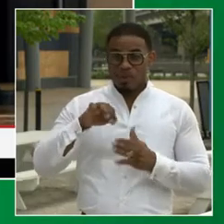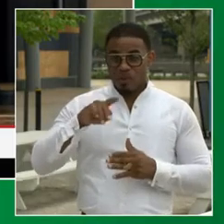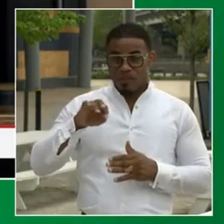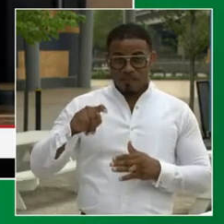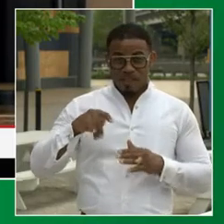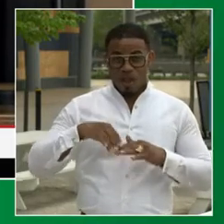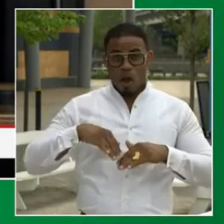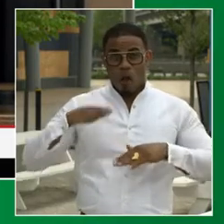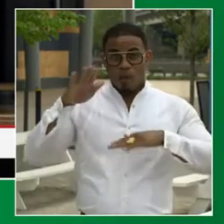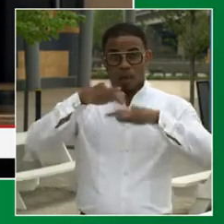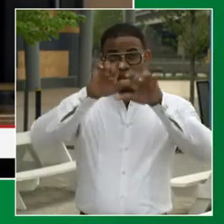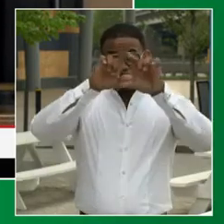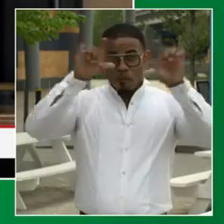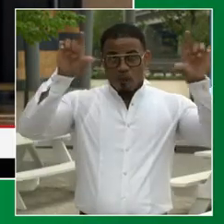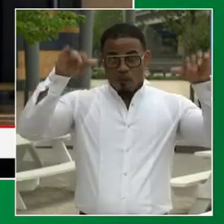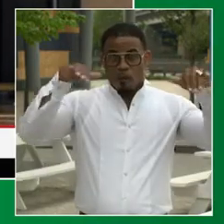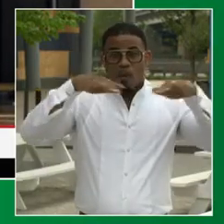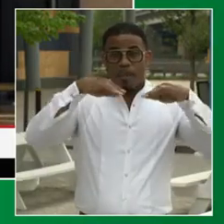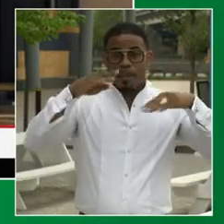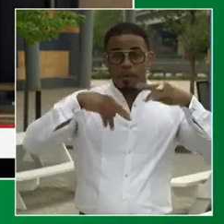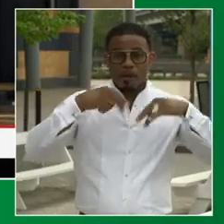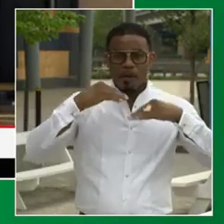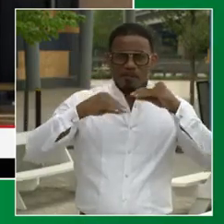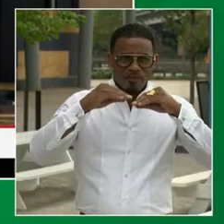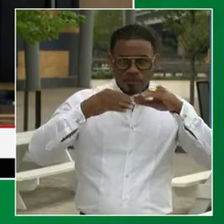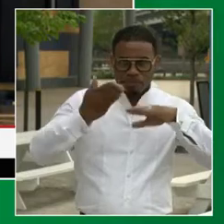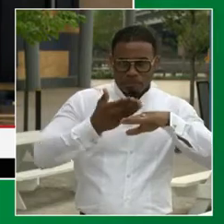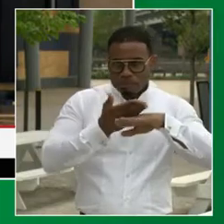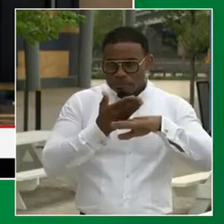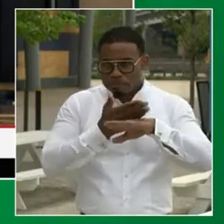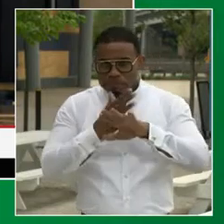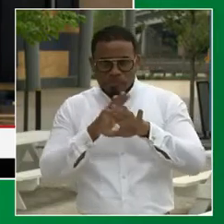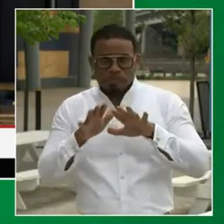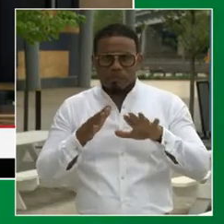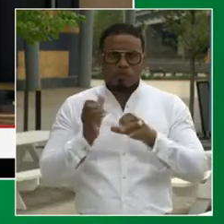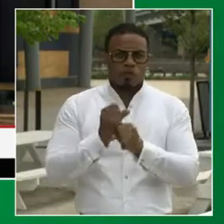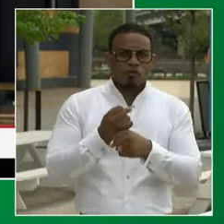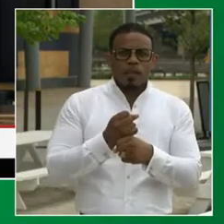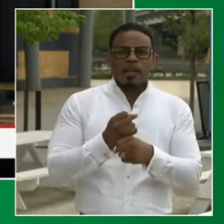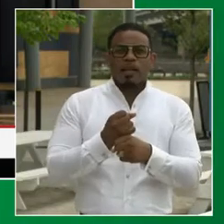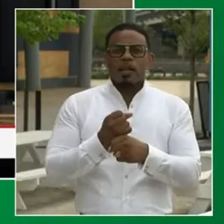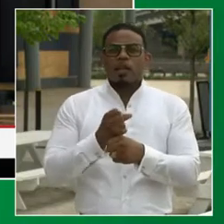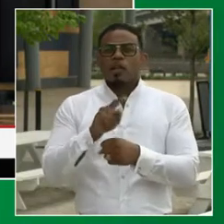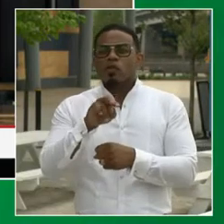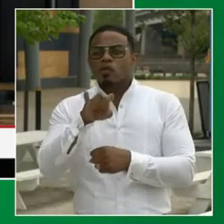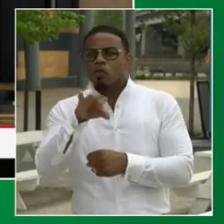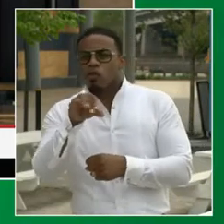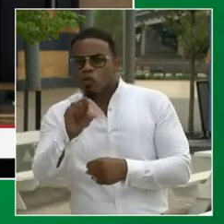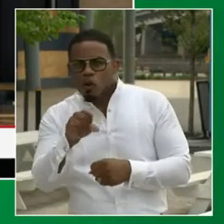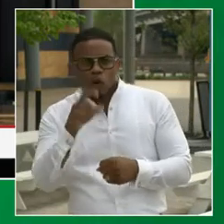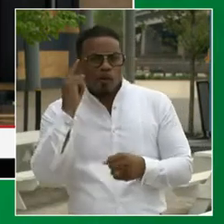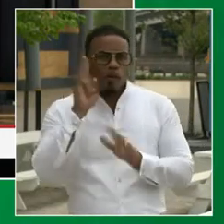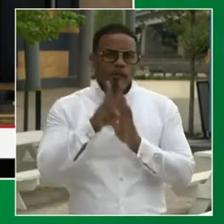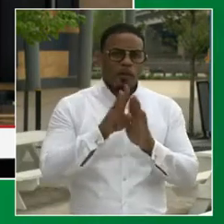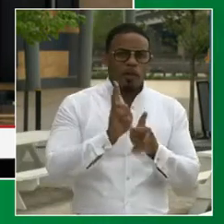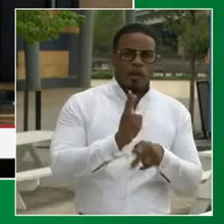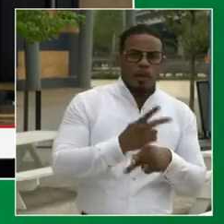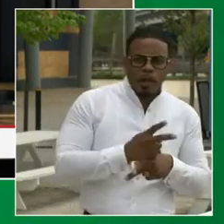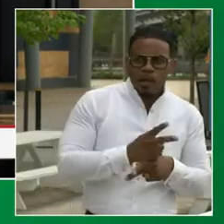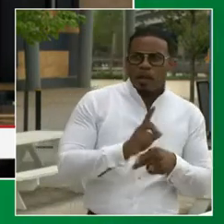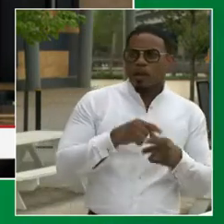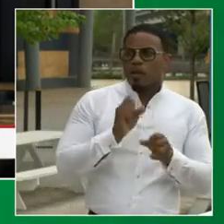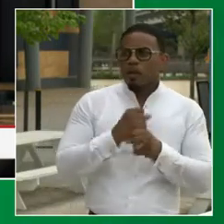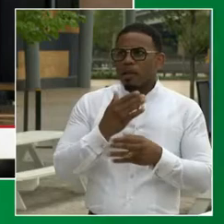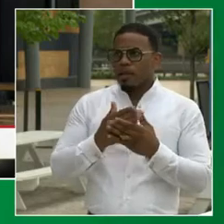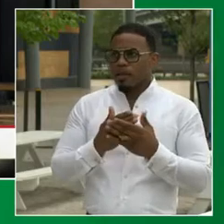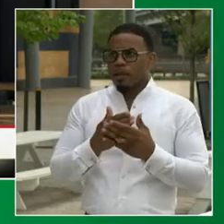the whole top floor of that building. We're going to fix it. We're going to upgrade it. We're going to create studios for video production. I'm going to